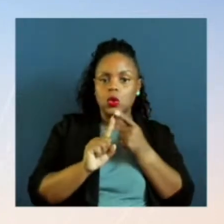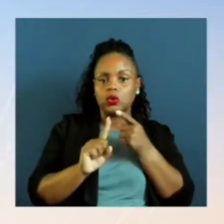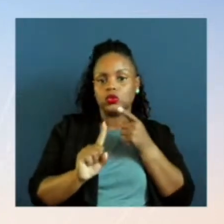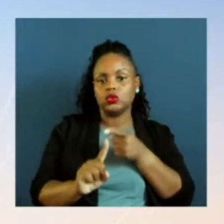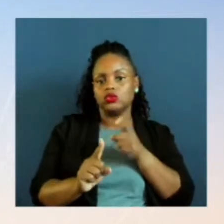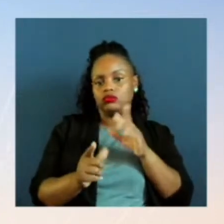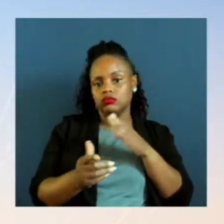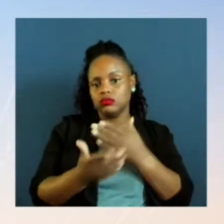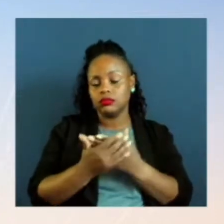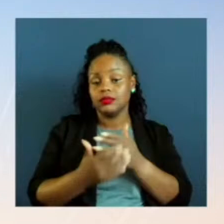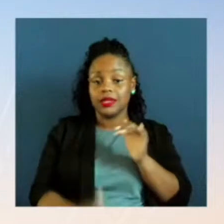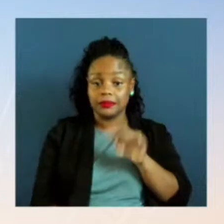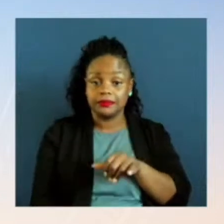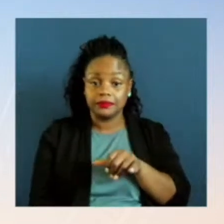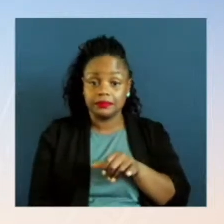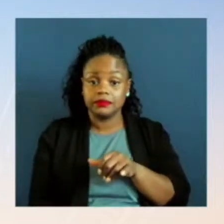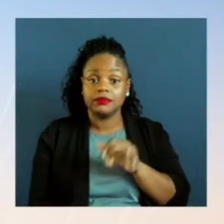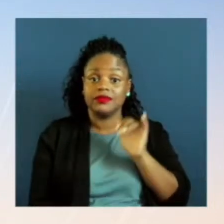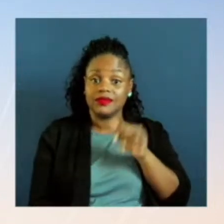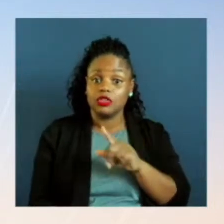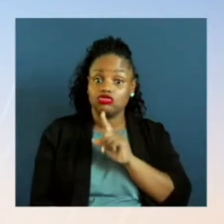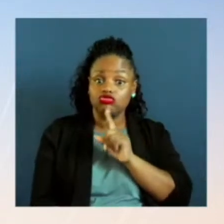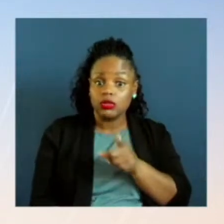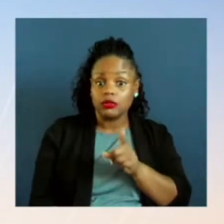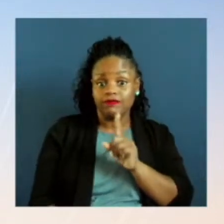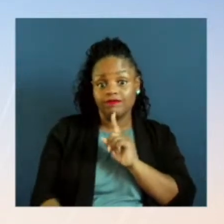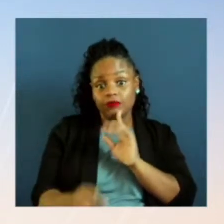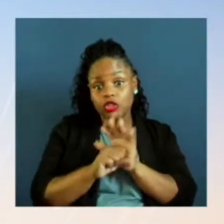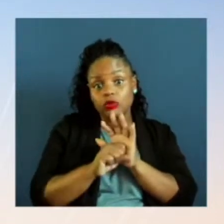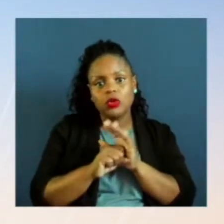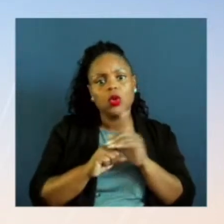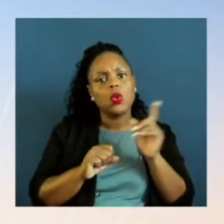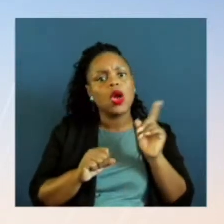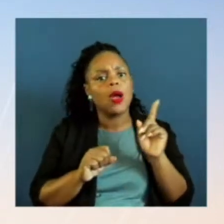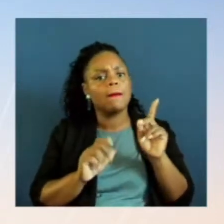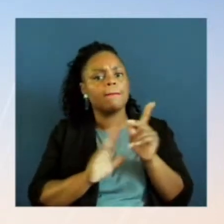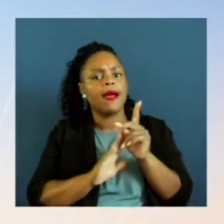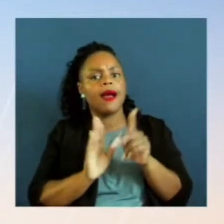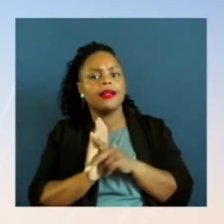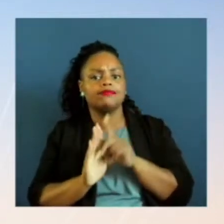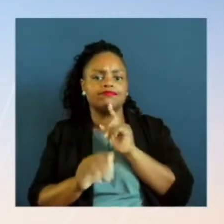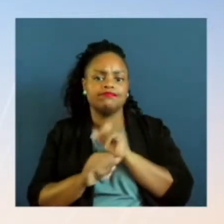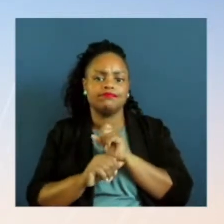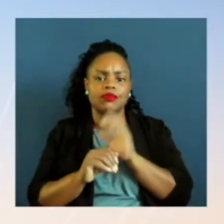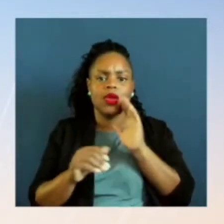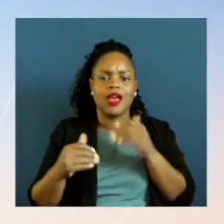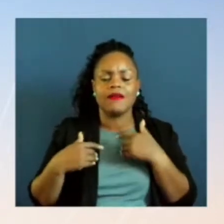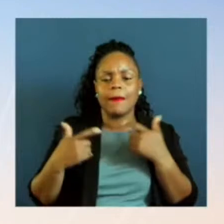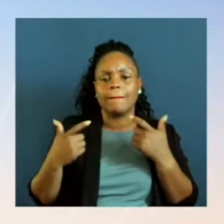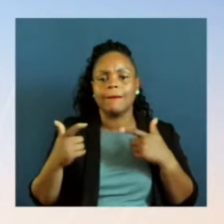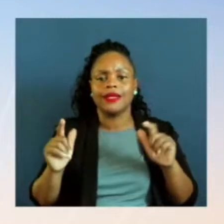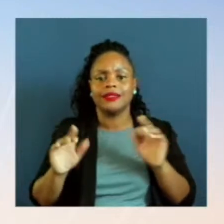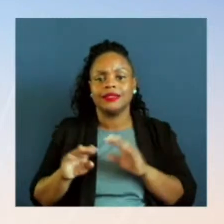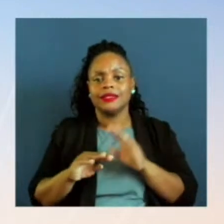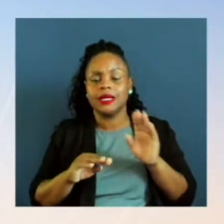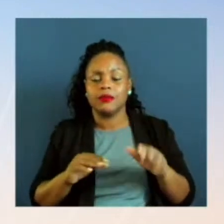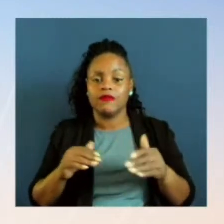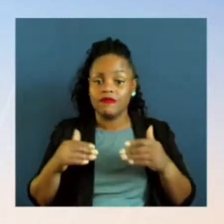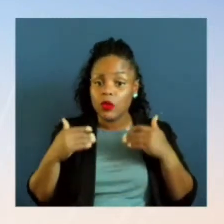policies he's already proposed that will take huge steps forward in helping to address the climate crisis. I'd note that also even